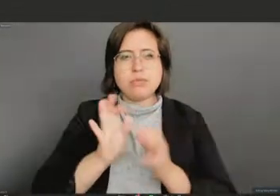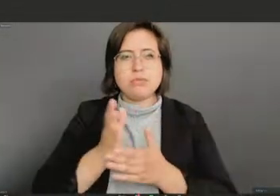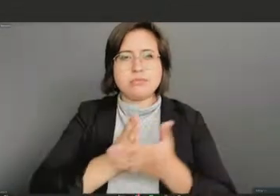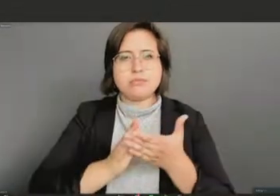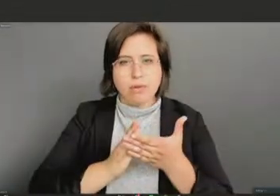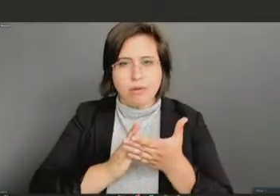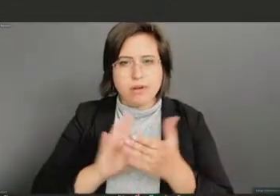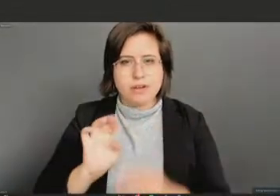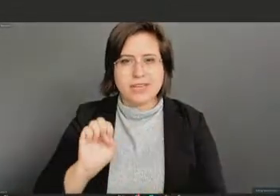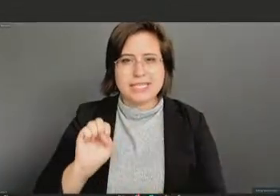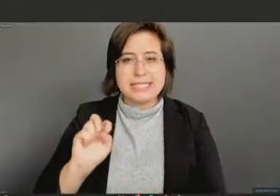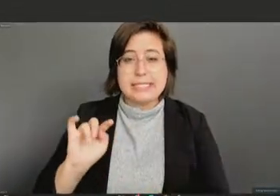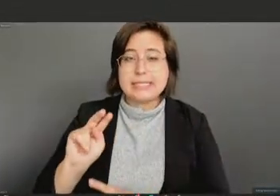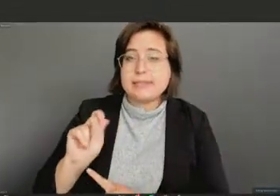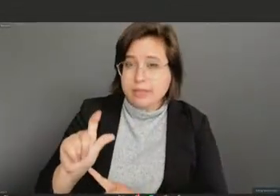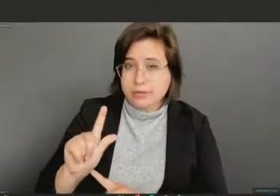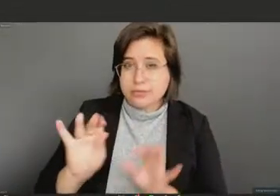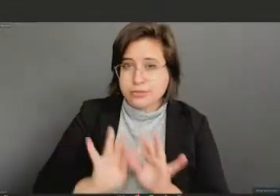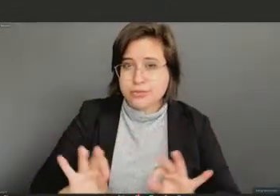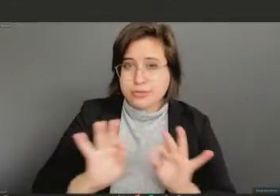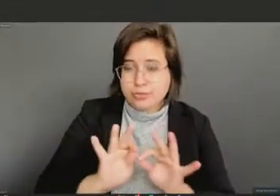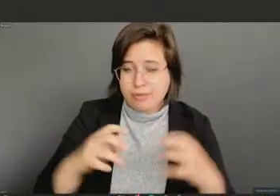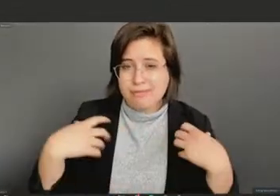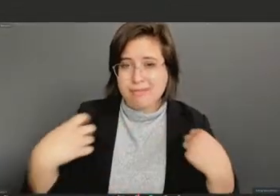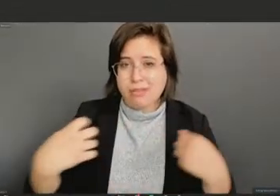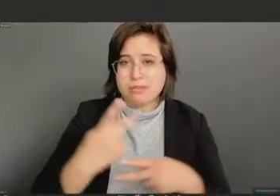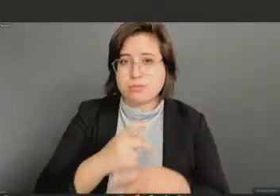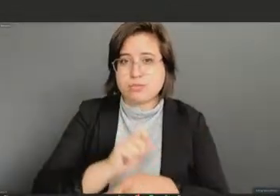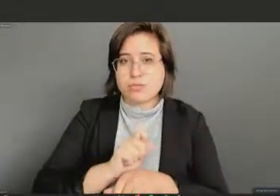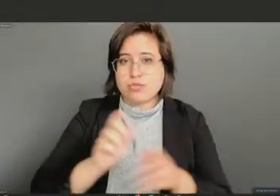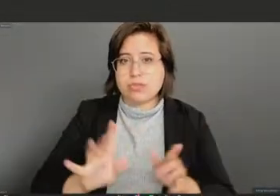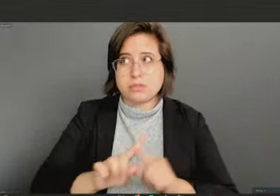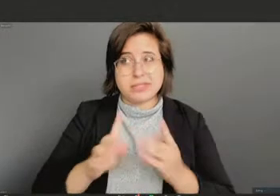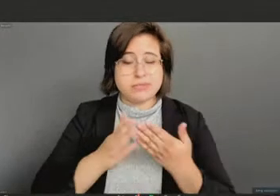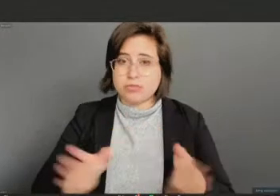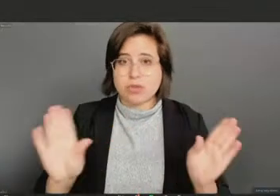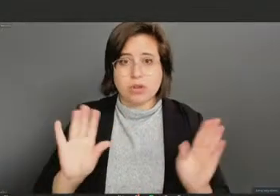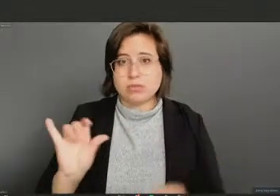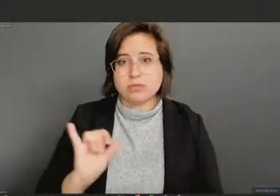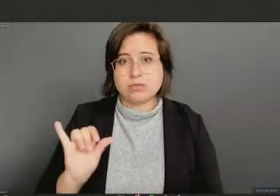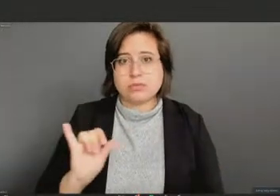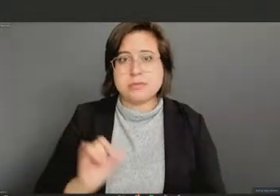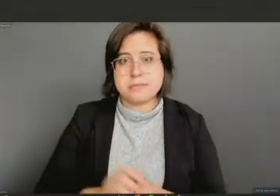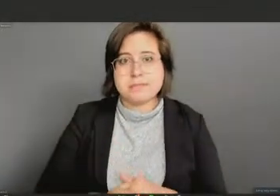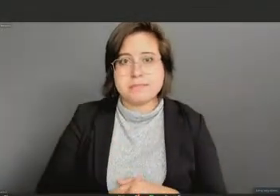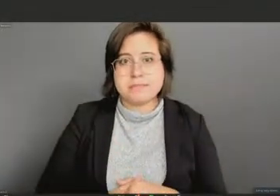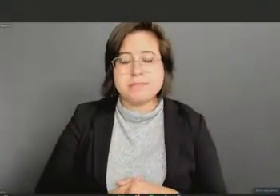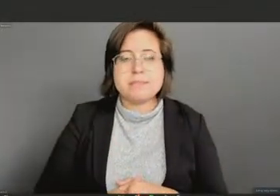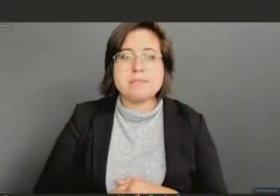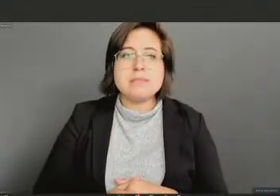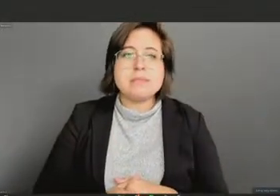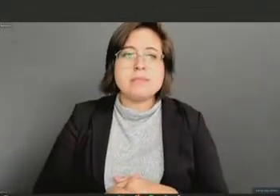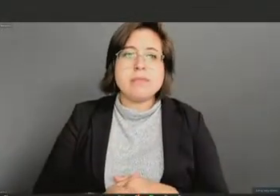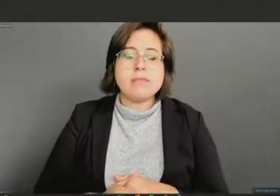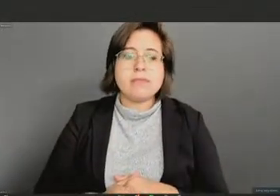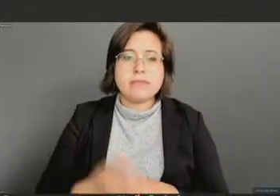workers, but essential workers in general. And that we need to